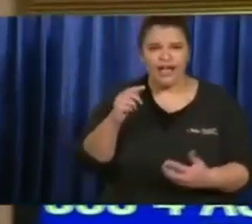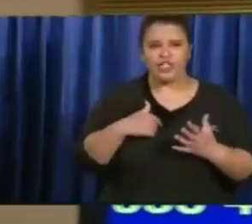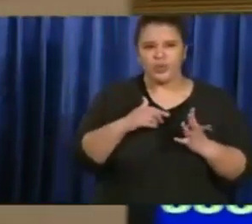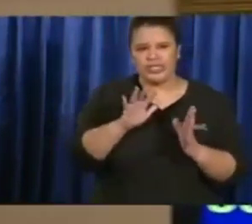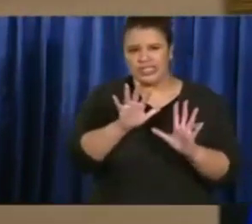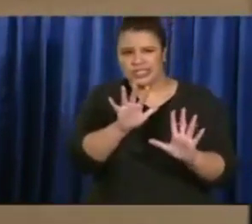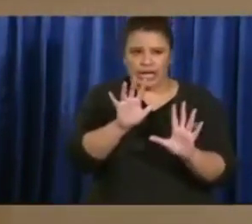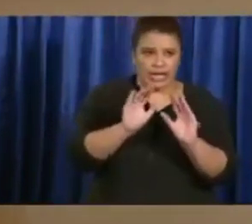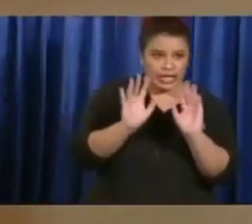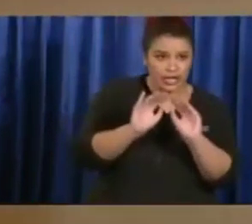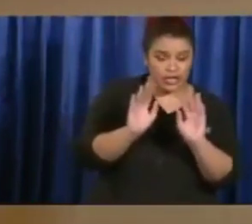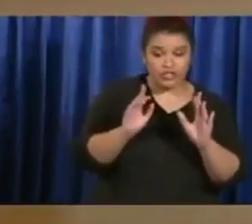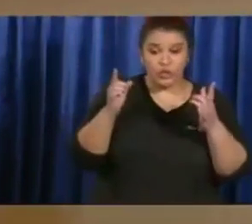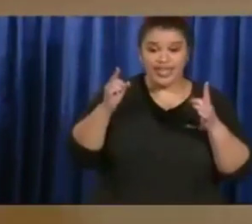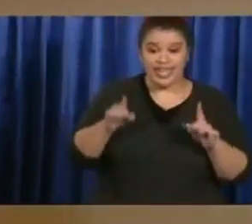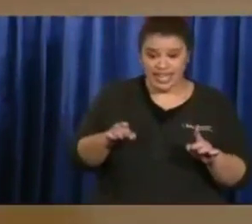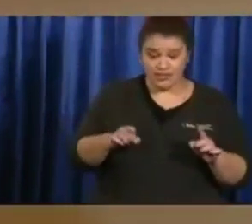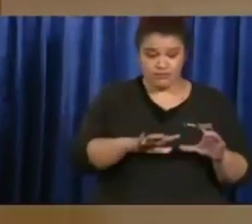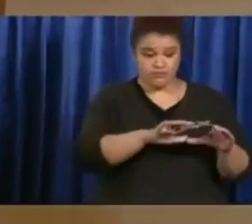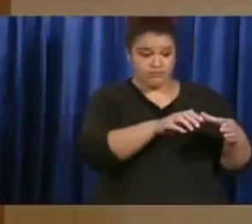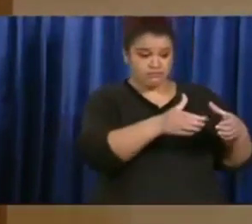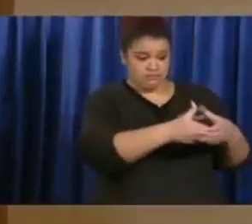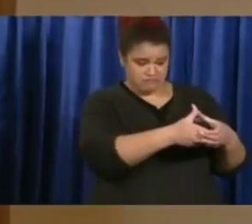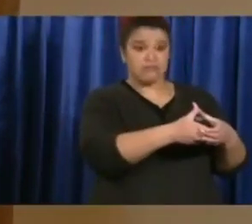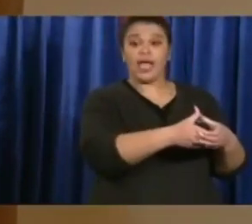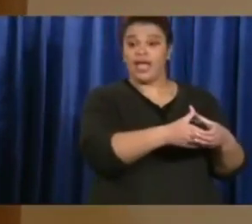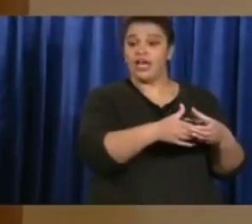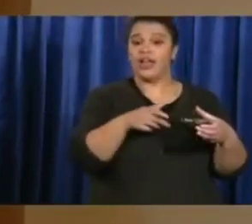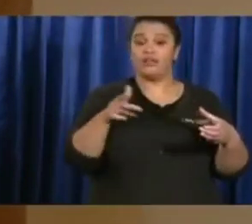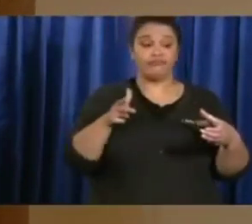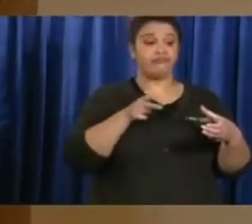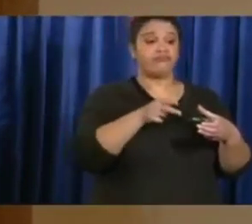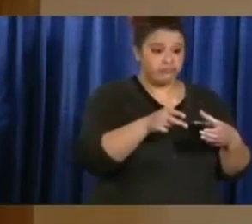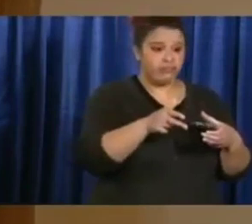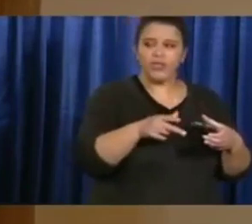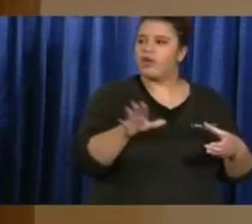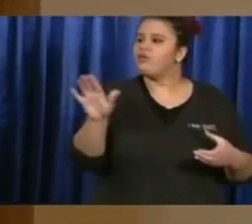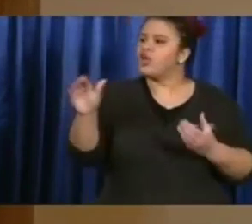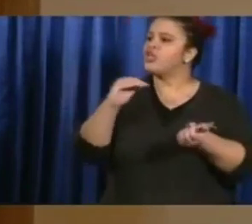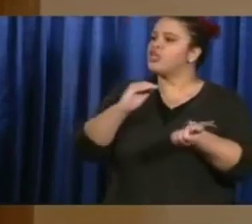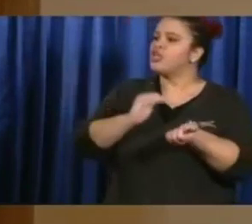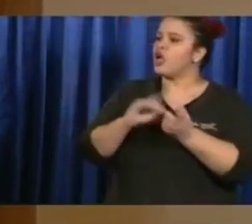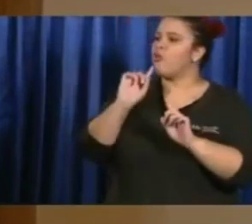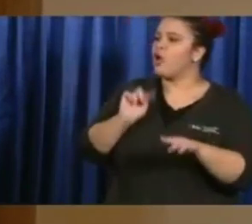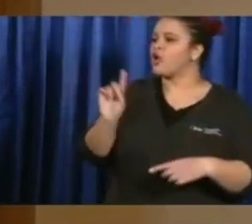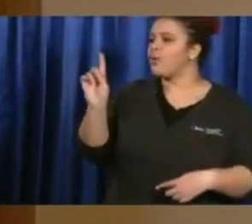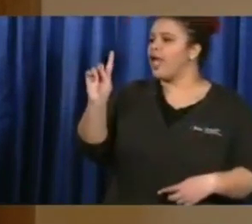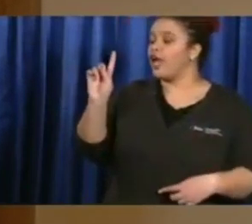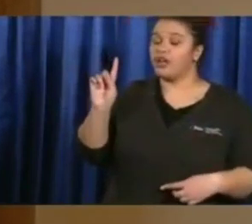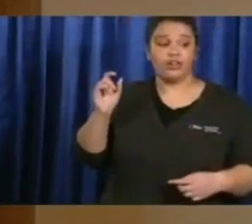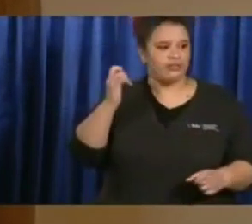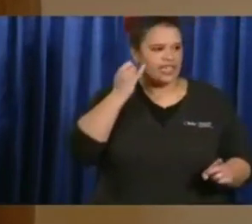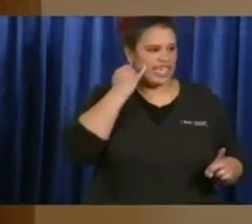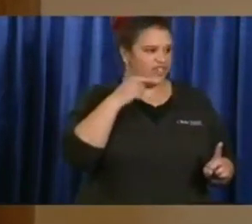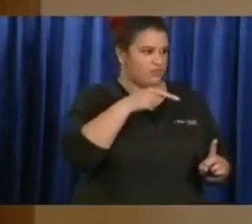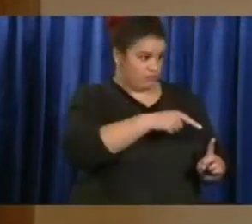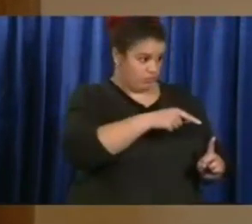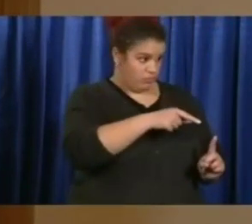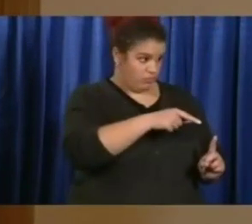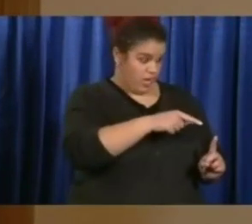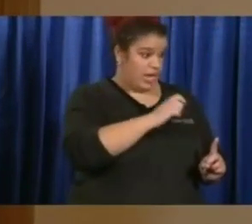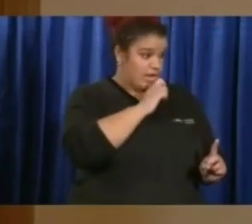you find one of these places and they don't ask for your information from your doctor that you're allowed to be tested, that's probably your red flag right